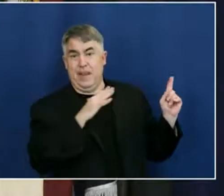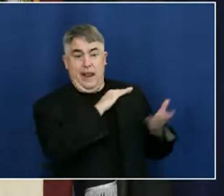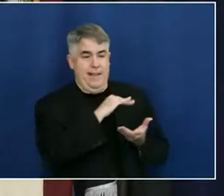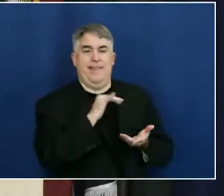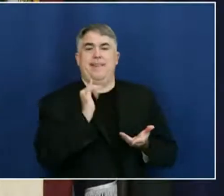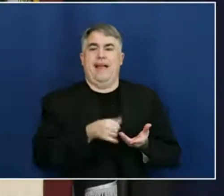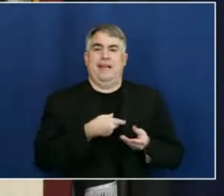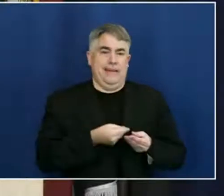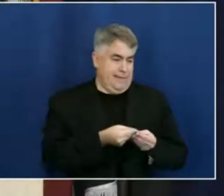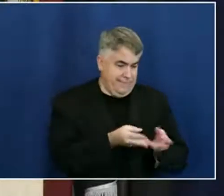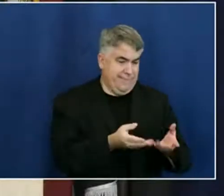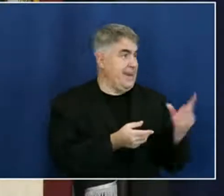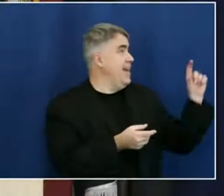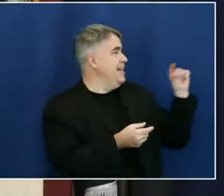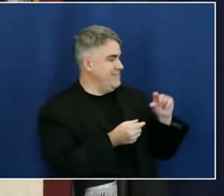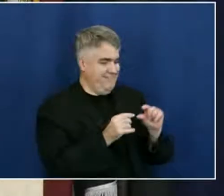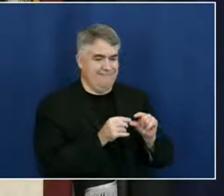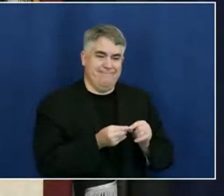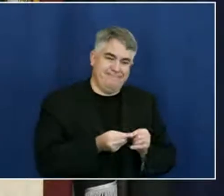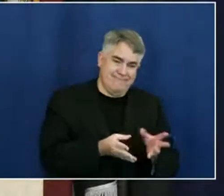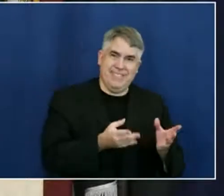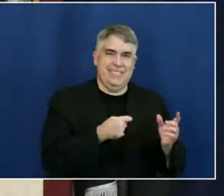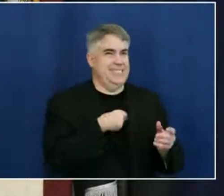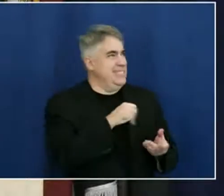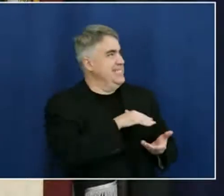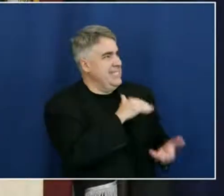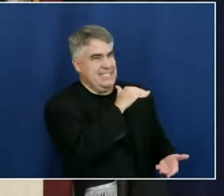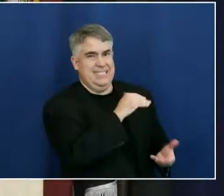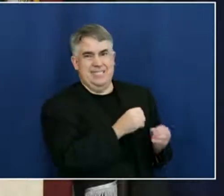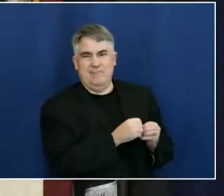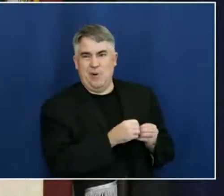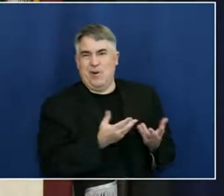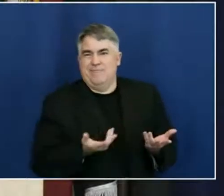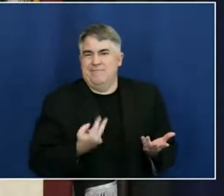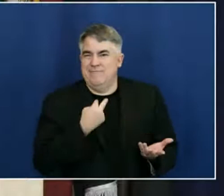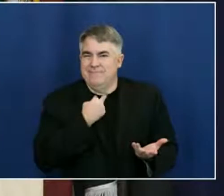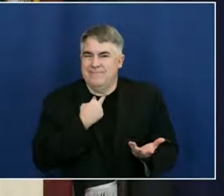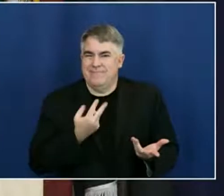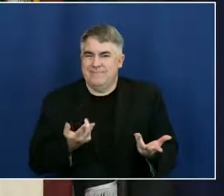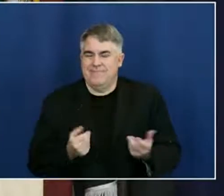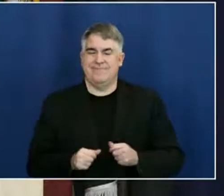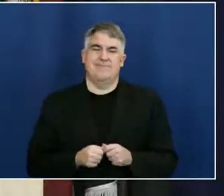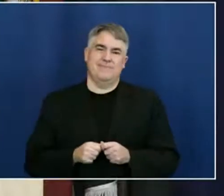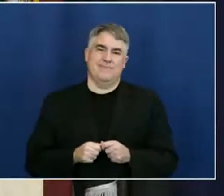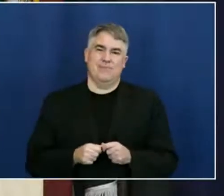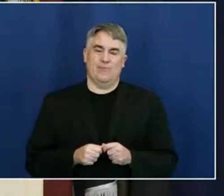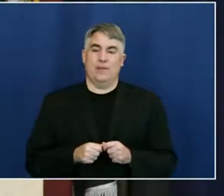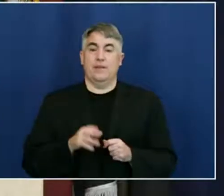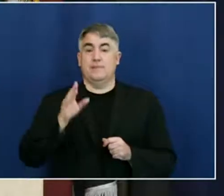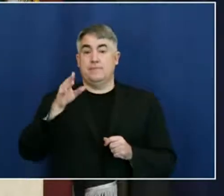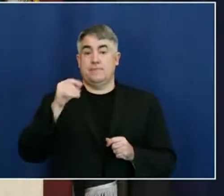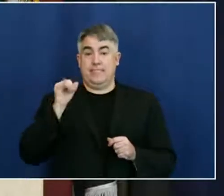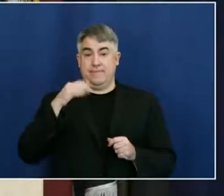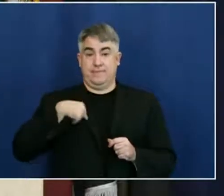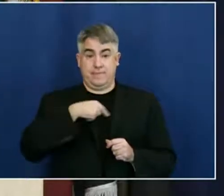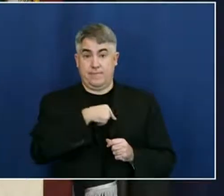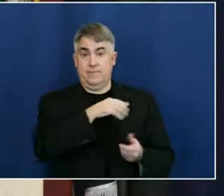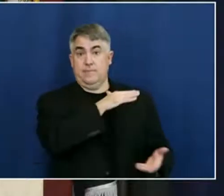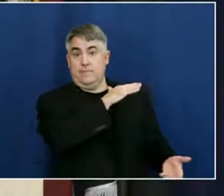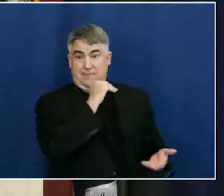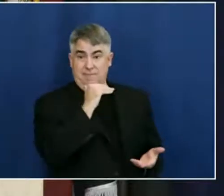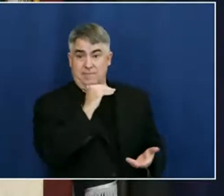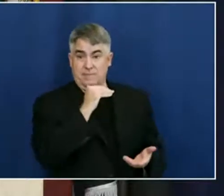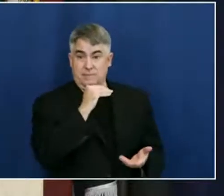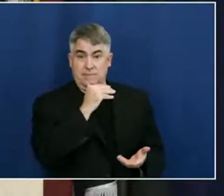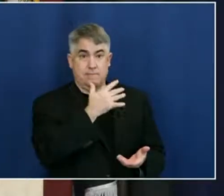the demand is not meeting the supply for vaccines in a systemic way, it doesn't mean one place at 1